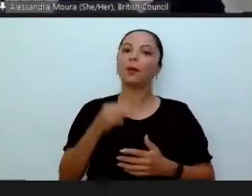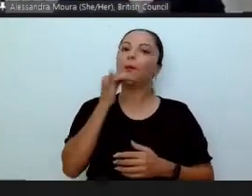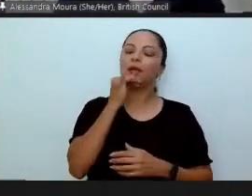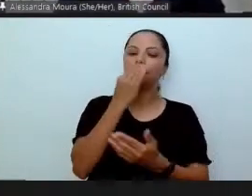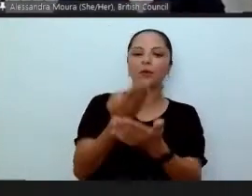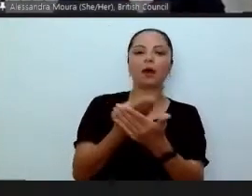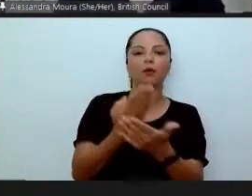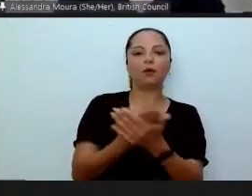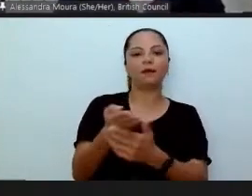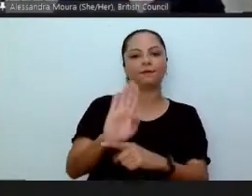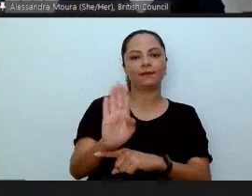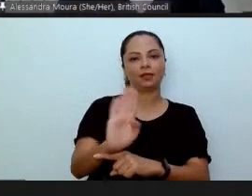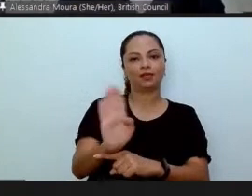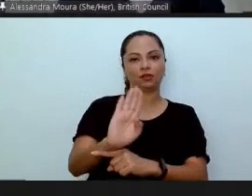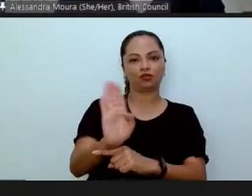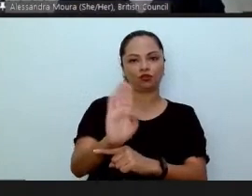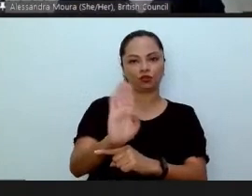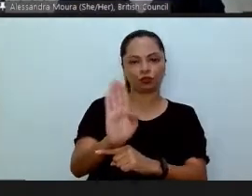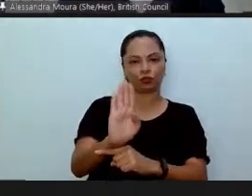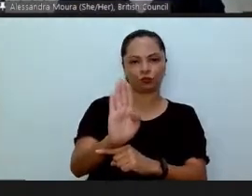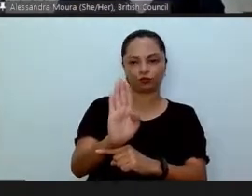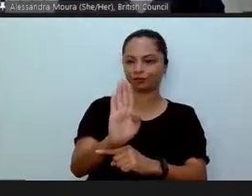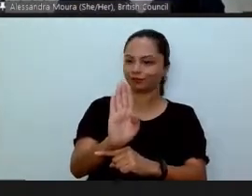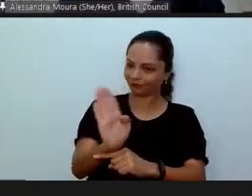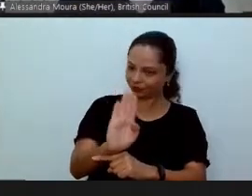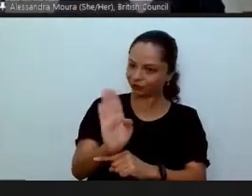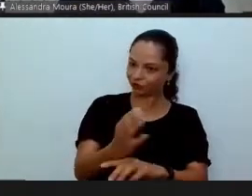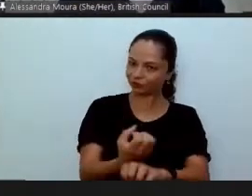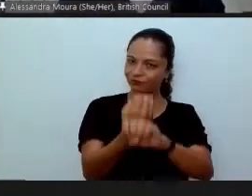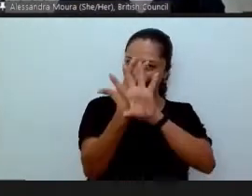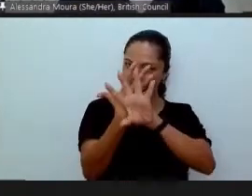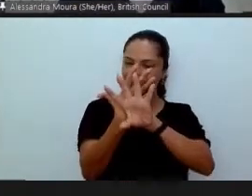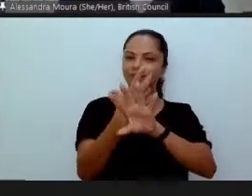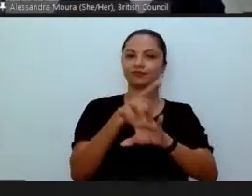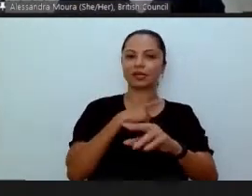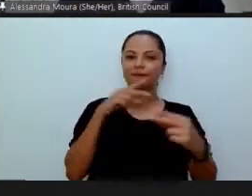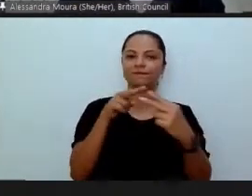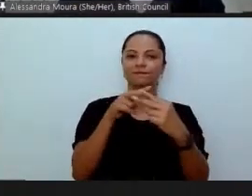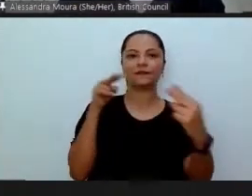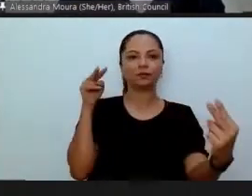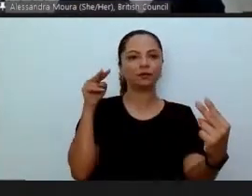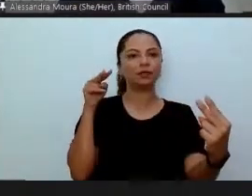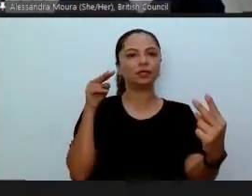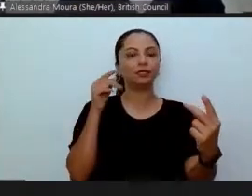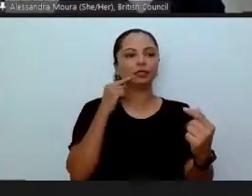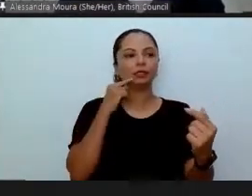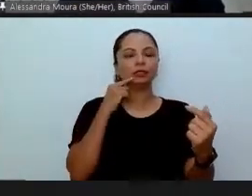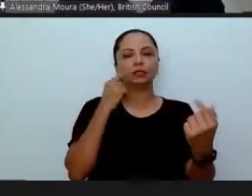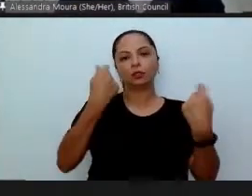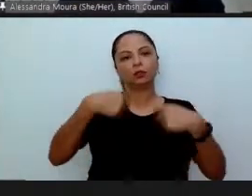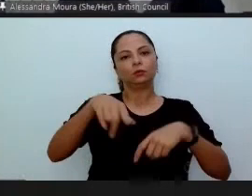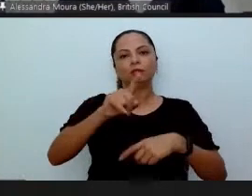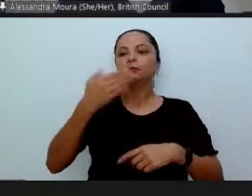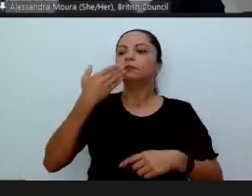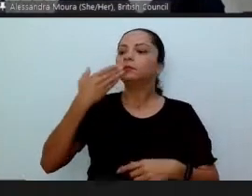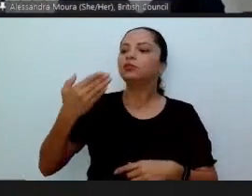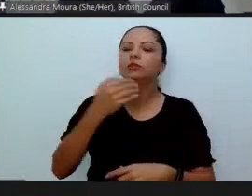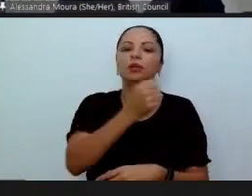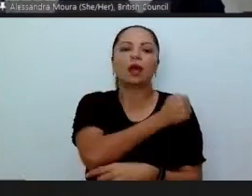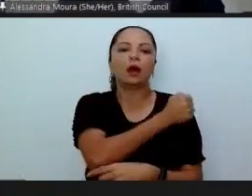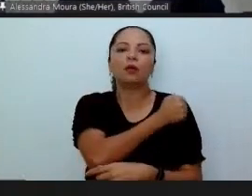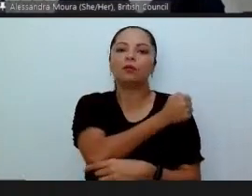which means you wouldn't need permission from the students probably, but then you can learn a lot by watching